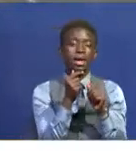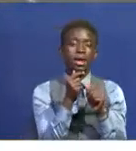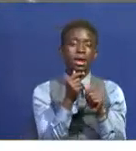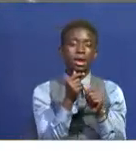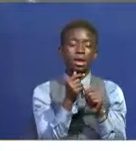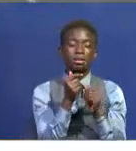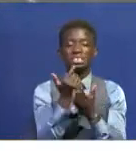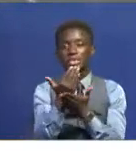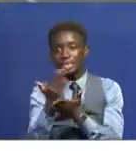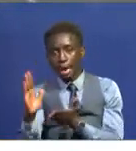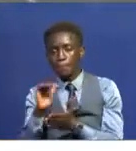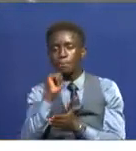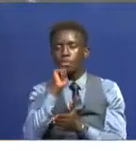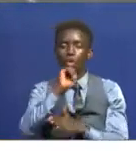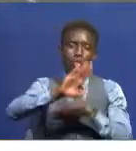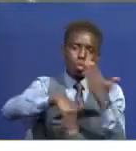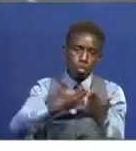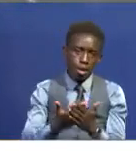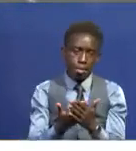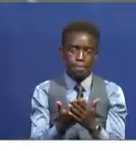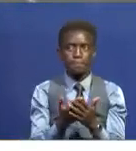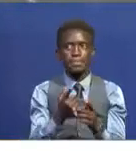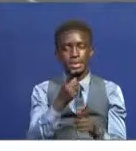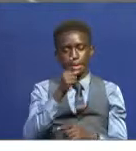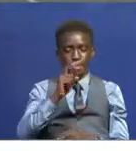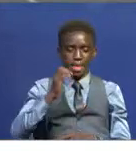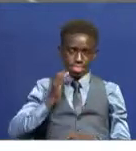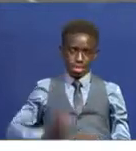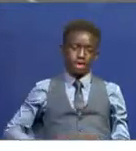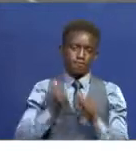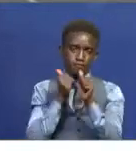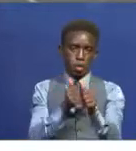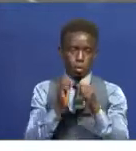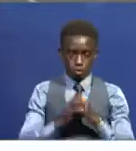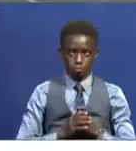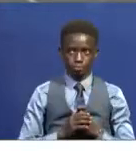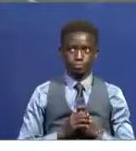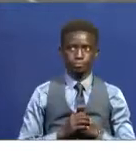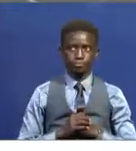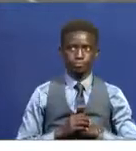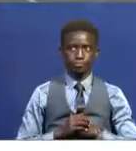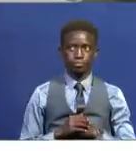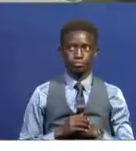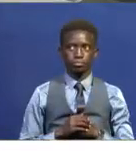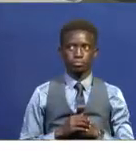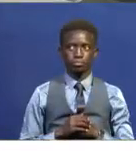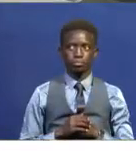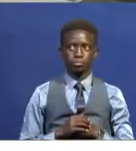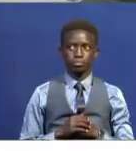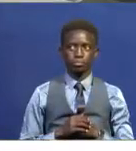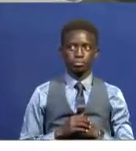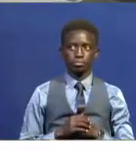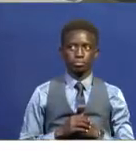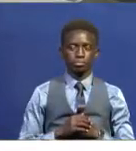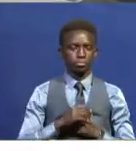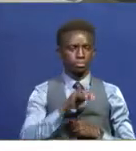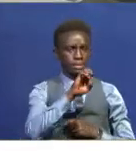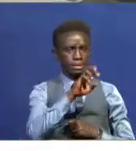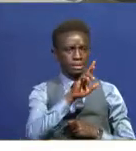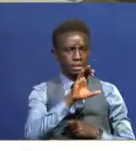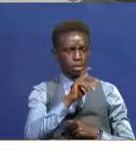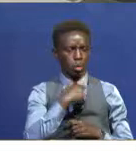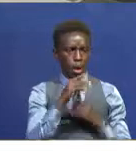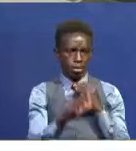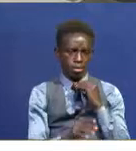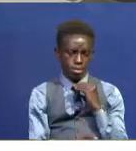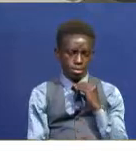all of these ethical requirements. Mm-hmm. Yeah. Eric? Yeah, just to add on to that, I